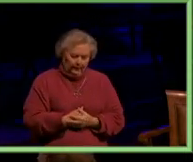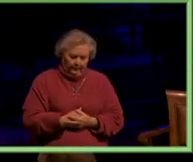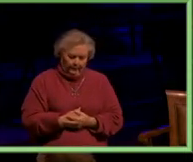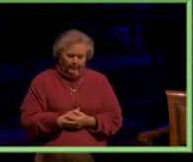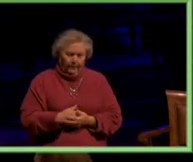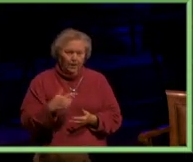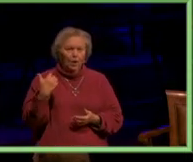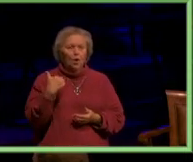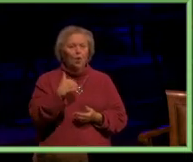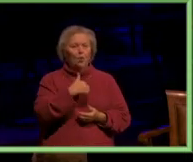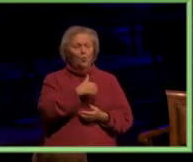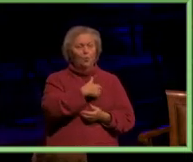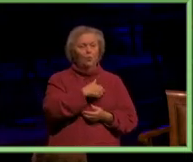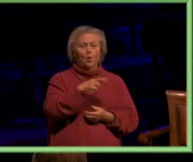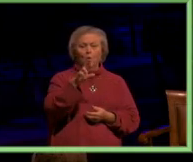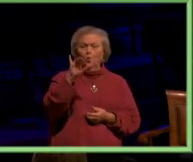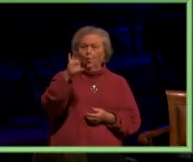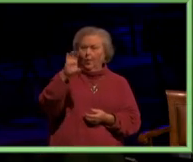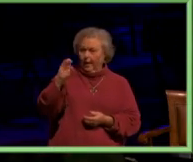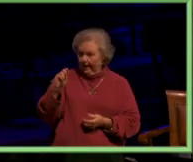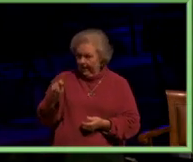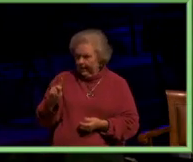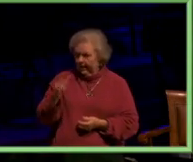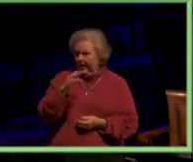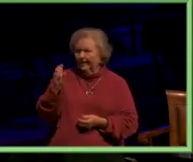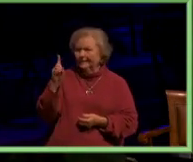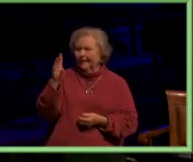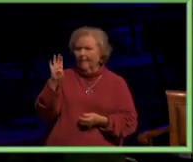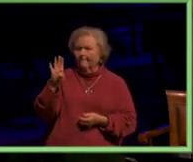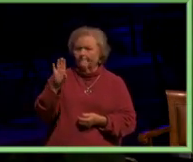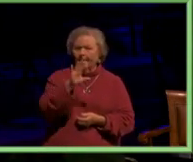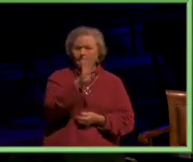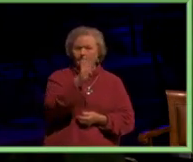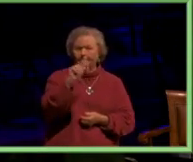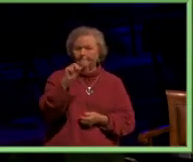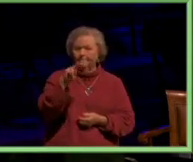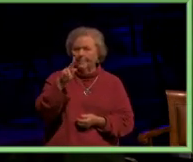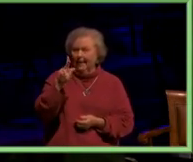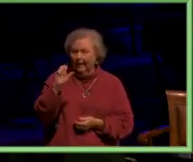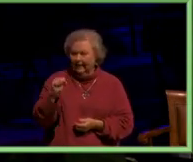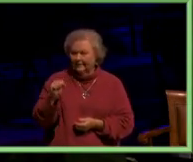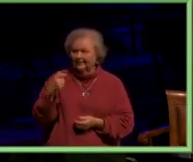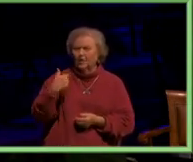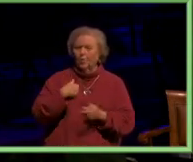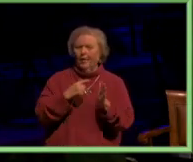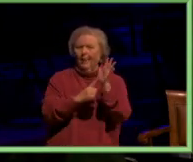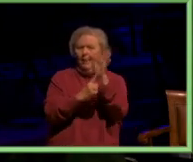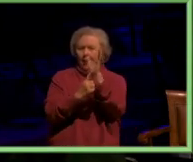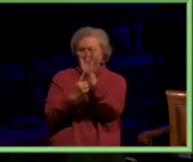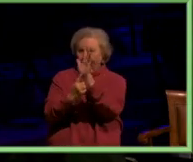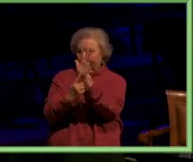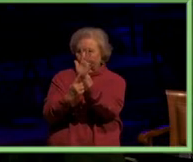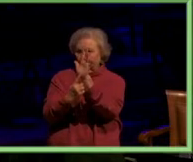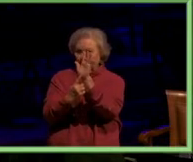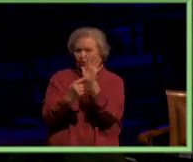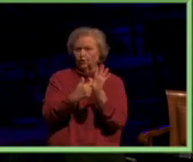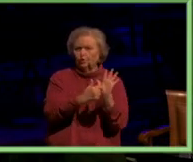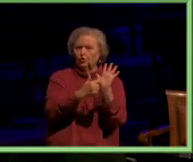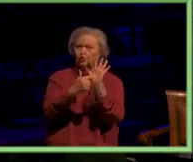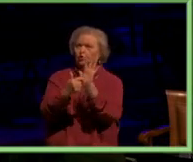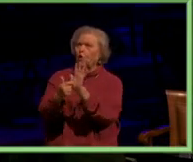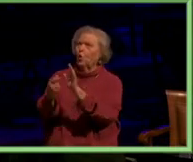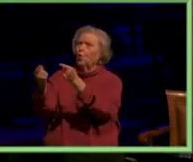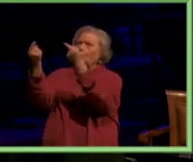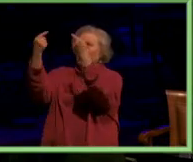We are Rick and Deb Banks, and we light this candle as a sign of the coming light